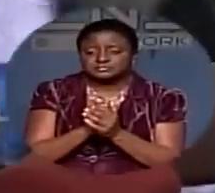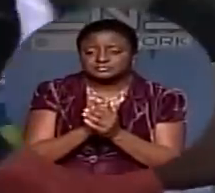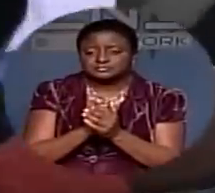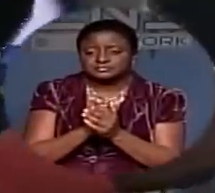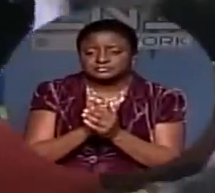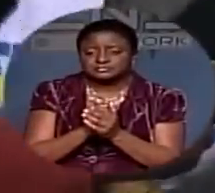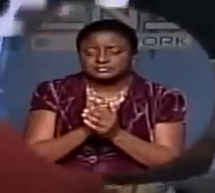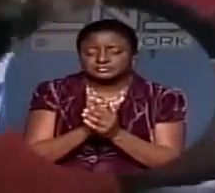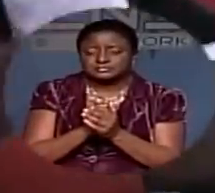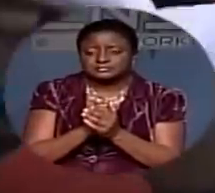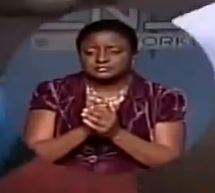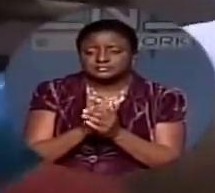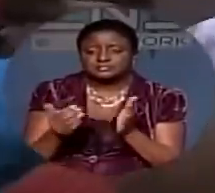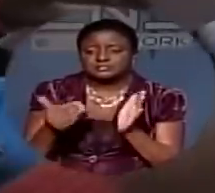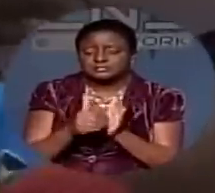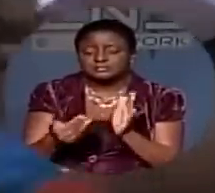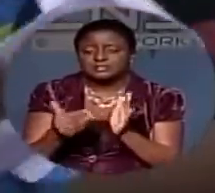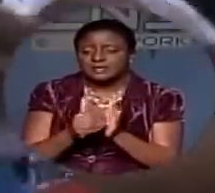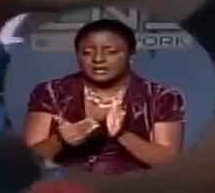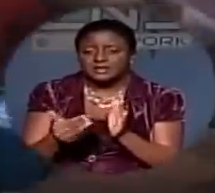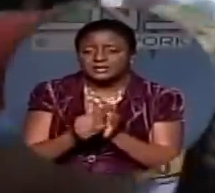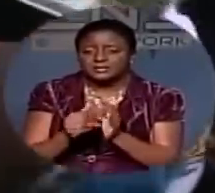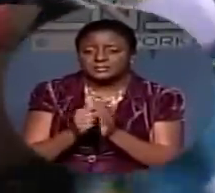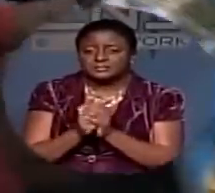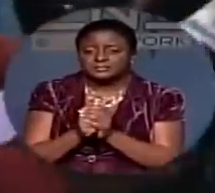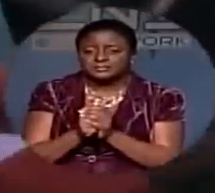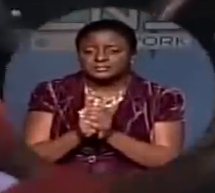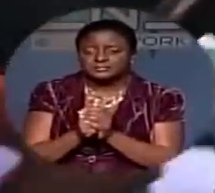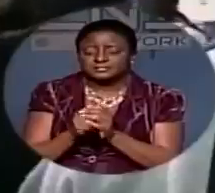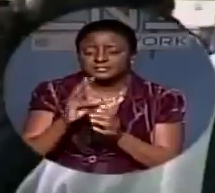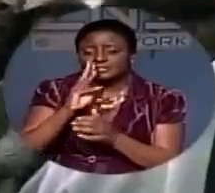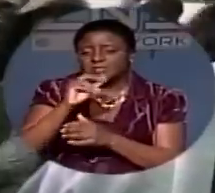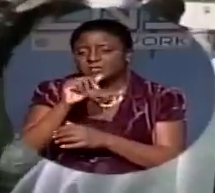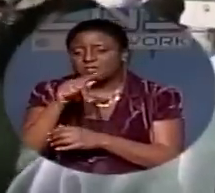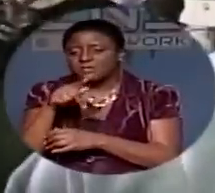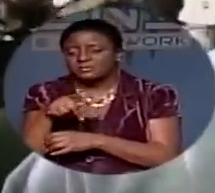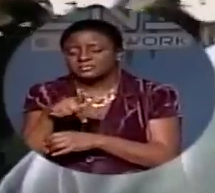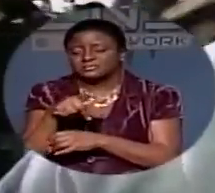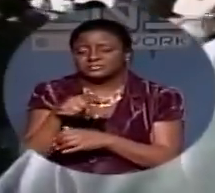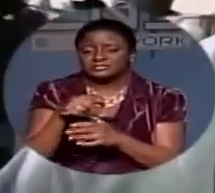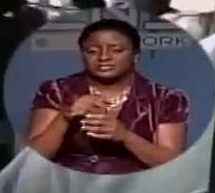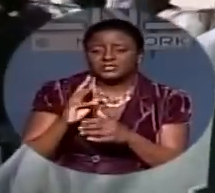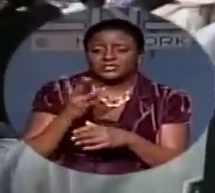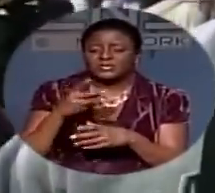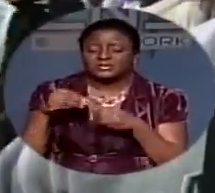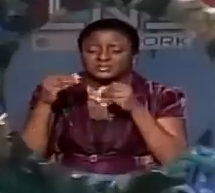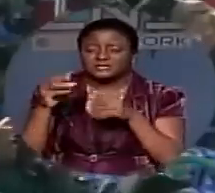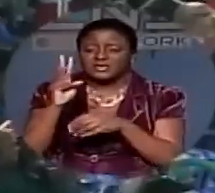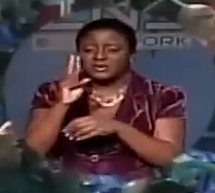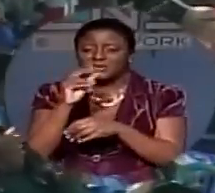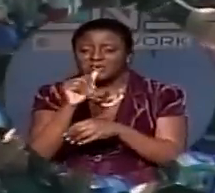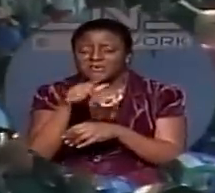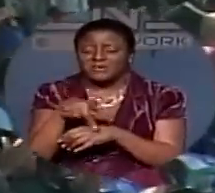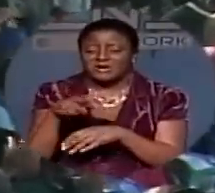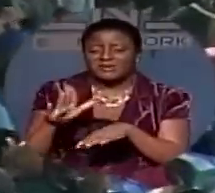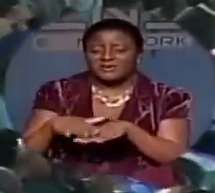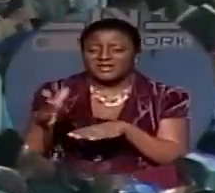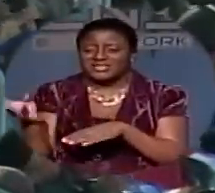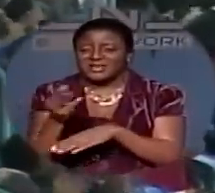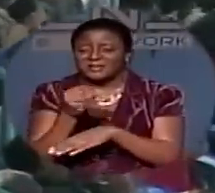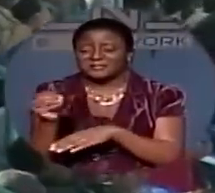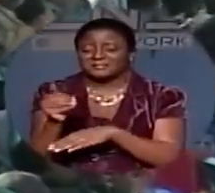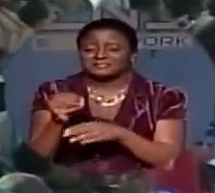and again and again and again. Woo! Wop, wop. We put the wop, wop on them. And for this